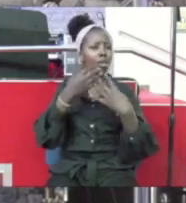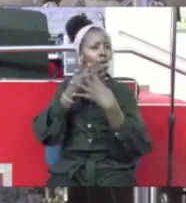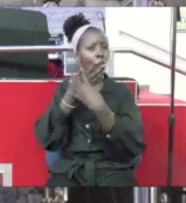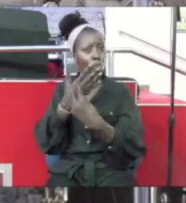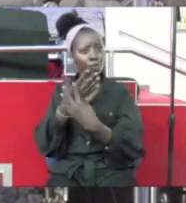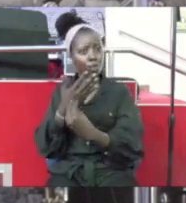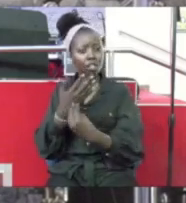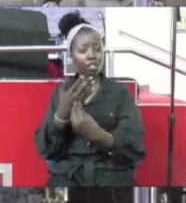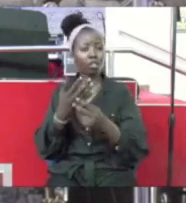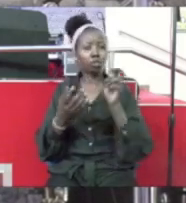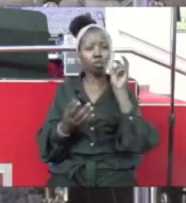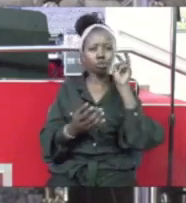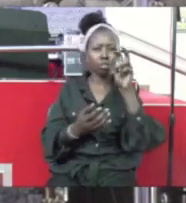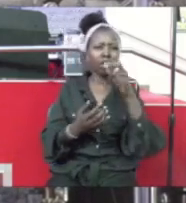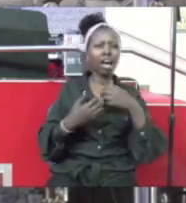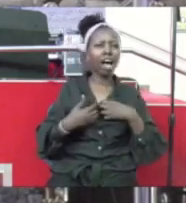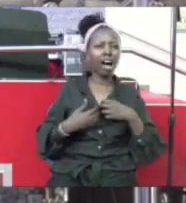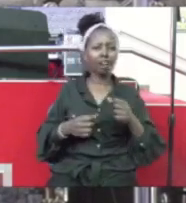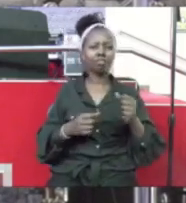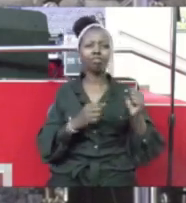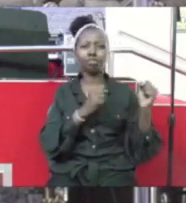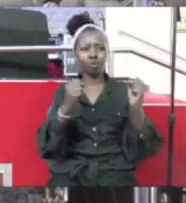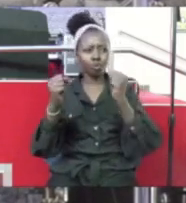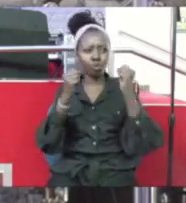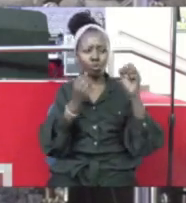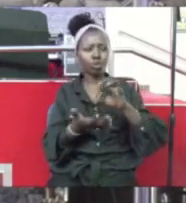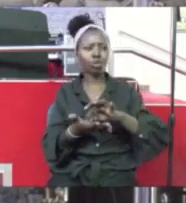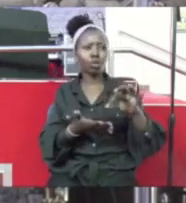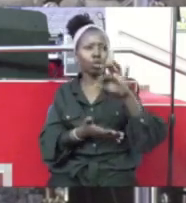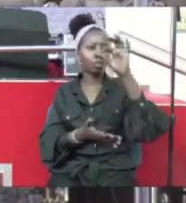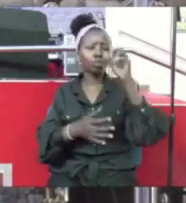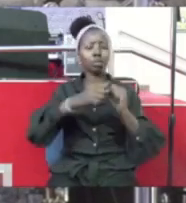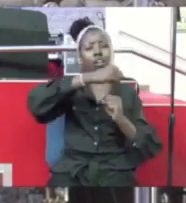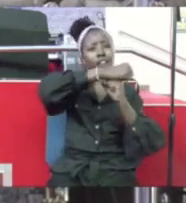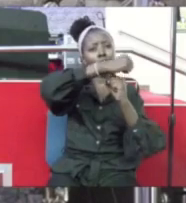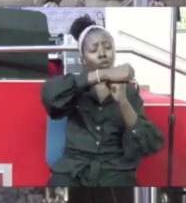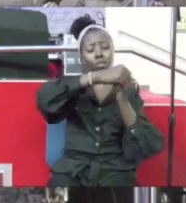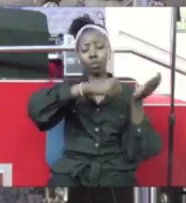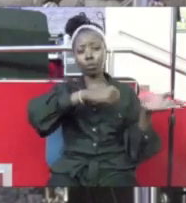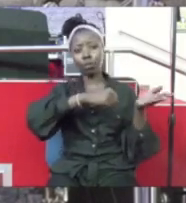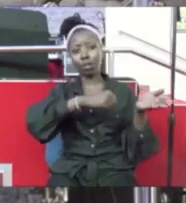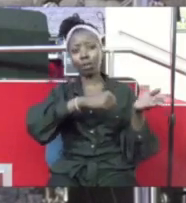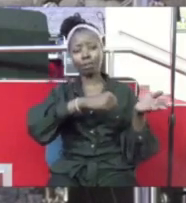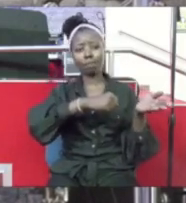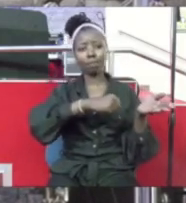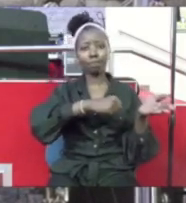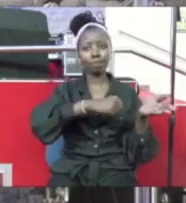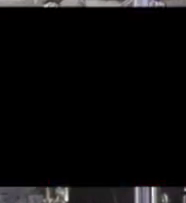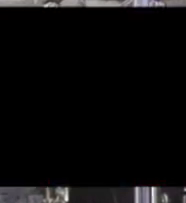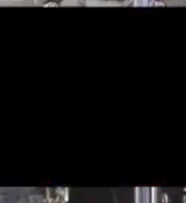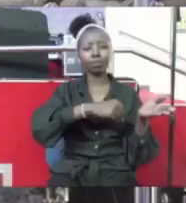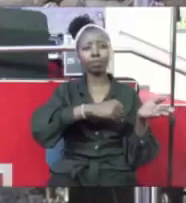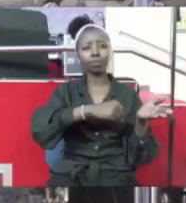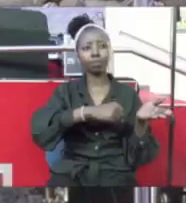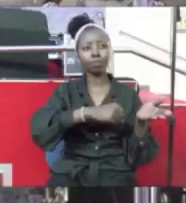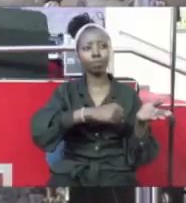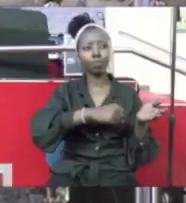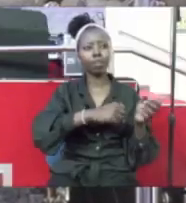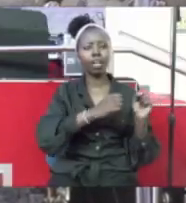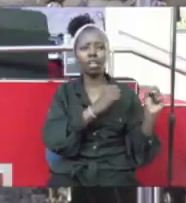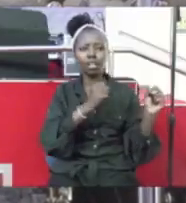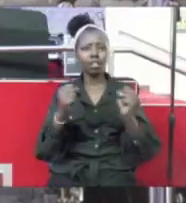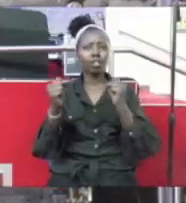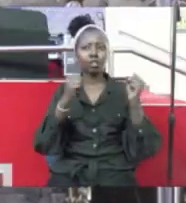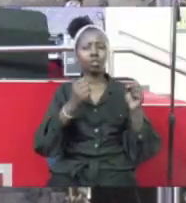there was a strong spiritual foundation that was laid. Hivyo tunaona kwamba palikuwa na msingi mzuri wa kiroho ambao ulikuwa umewekwa. A strong spiritual